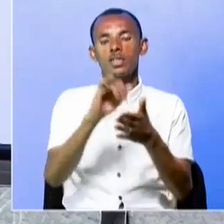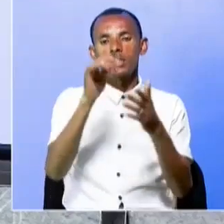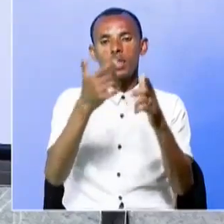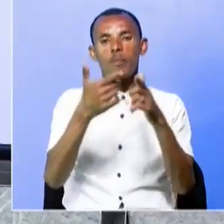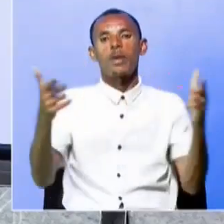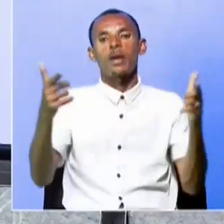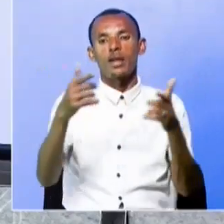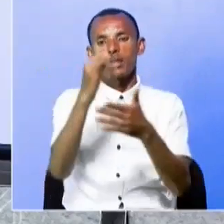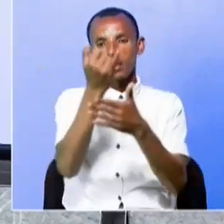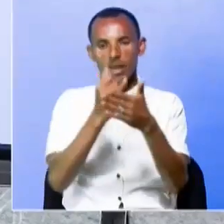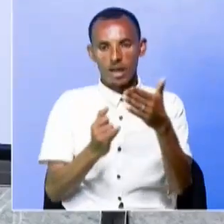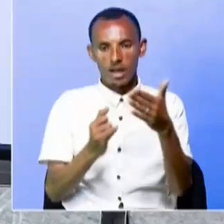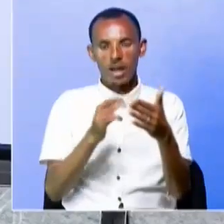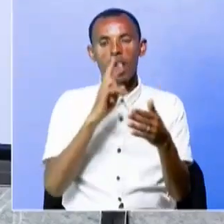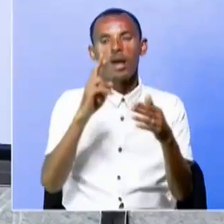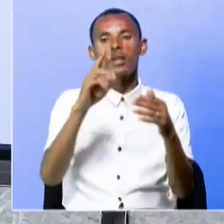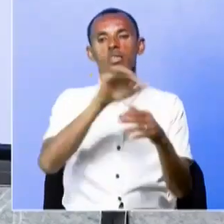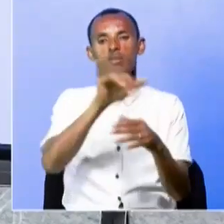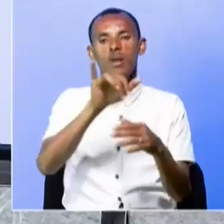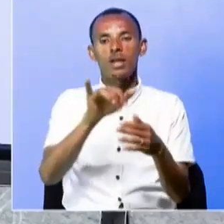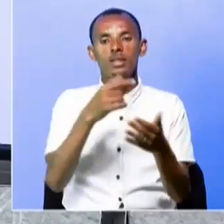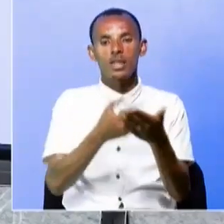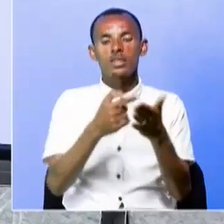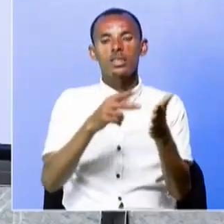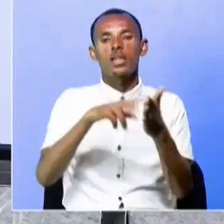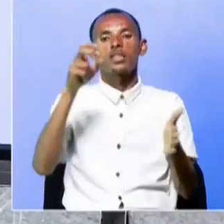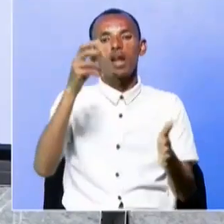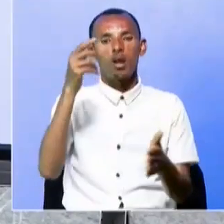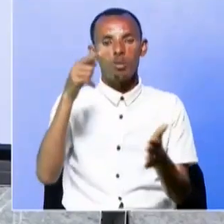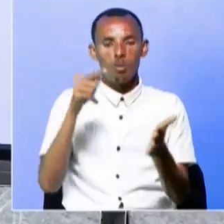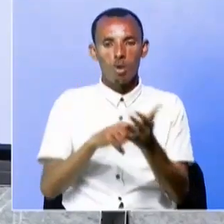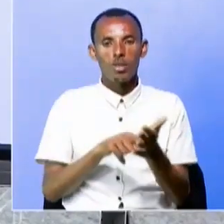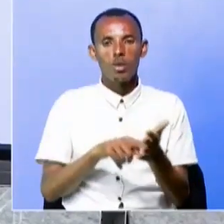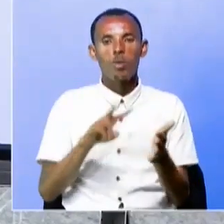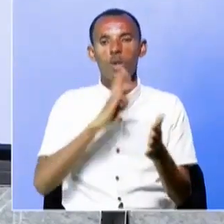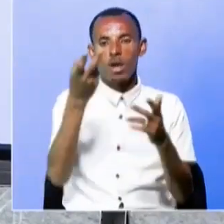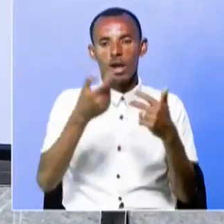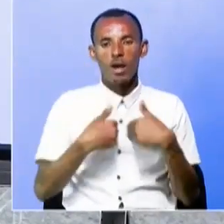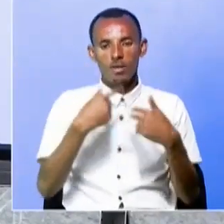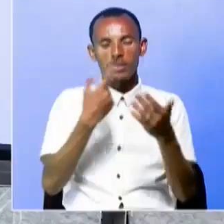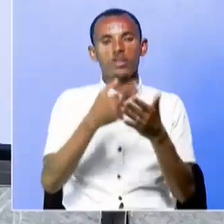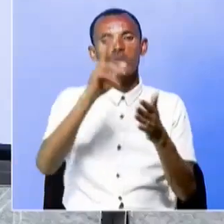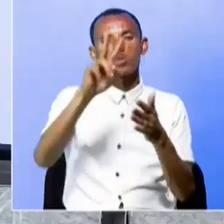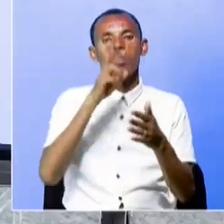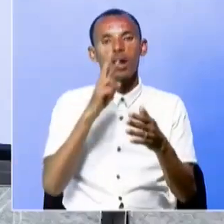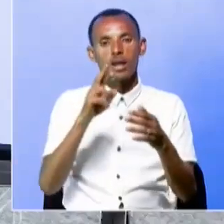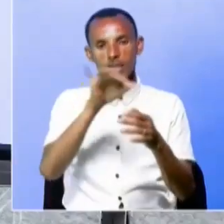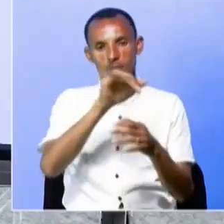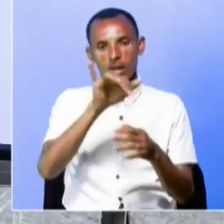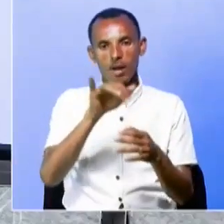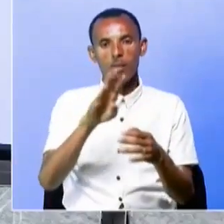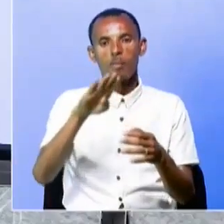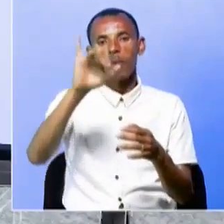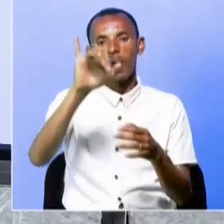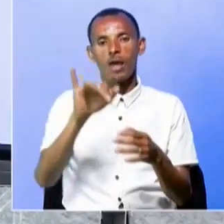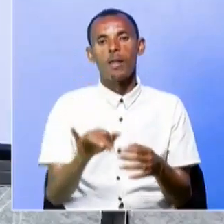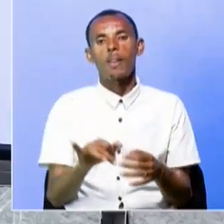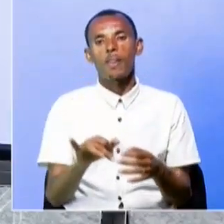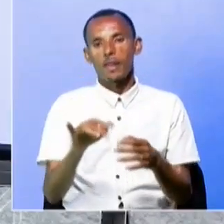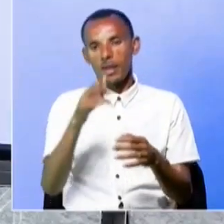are similar. That is the initial point that we have. If these two are similar, by